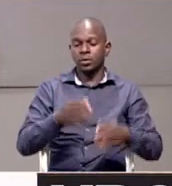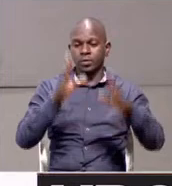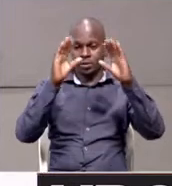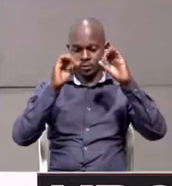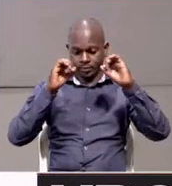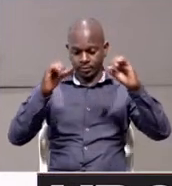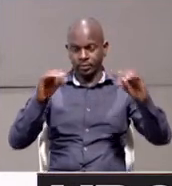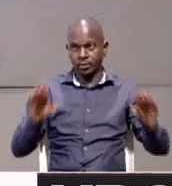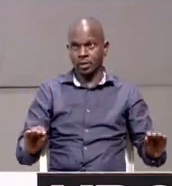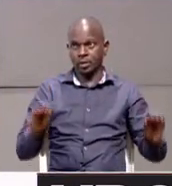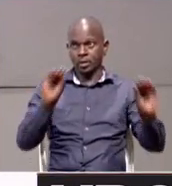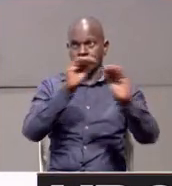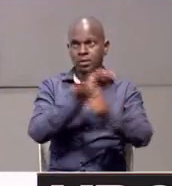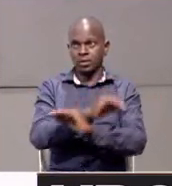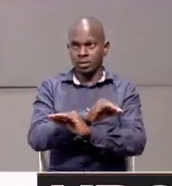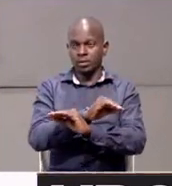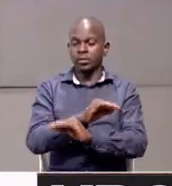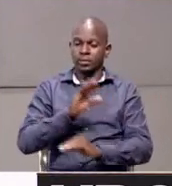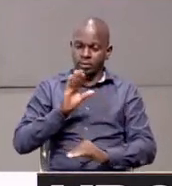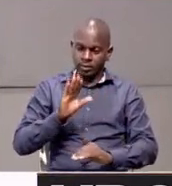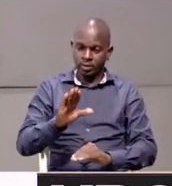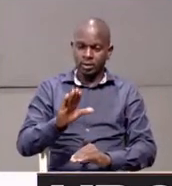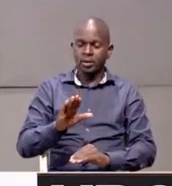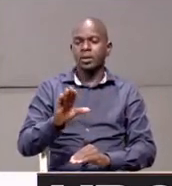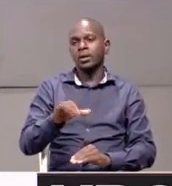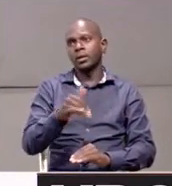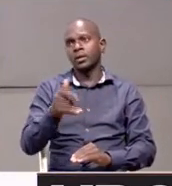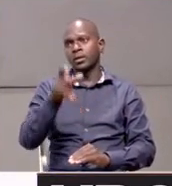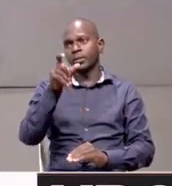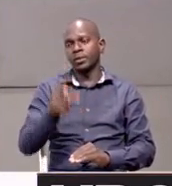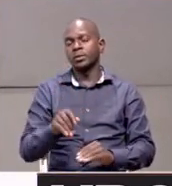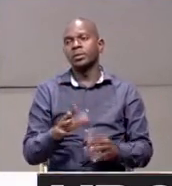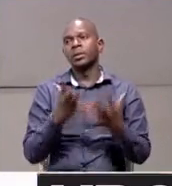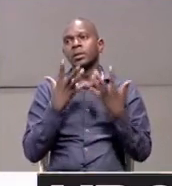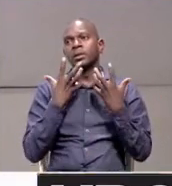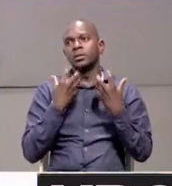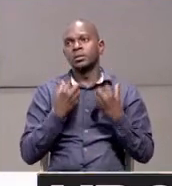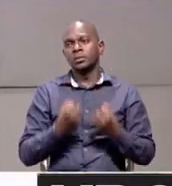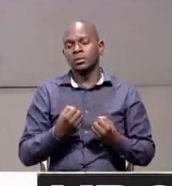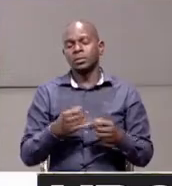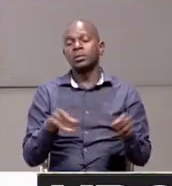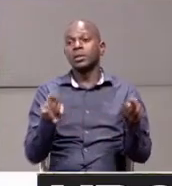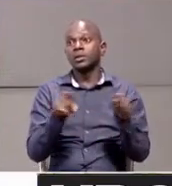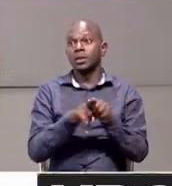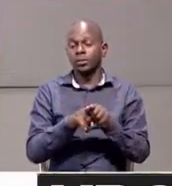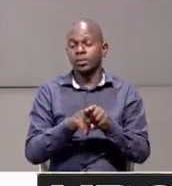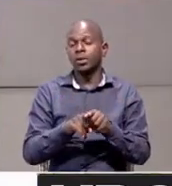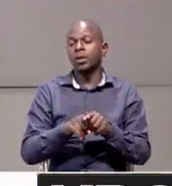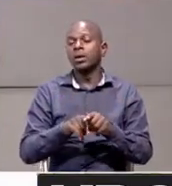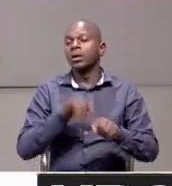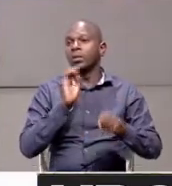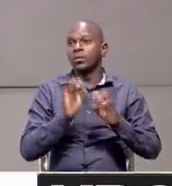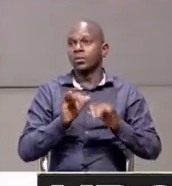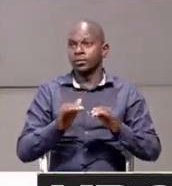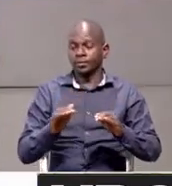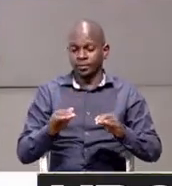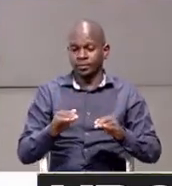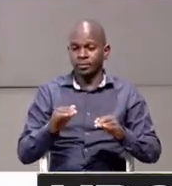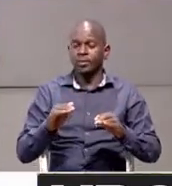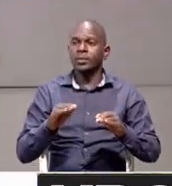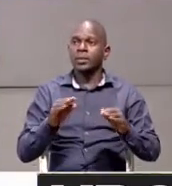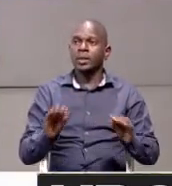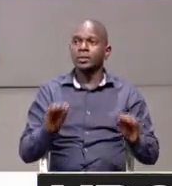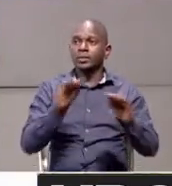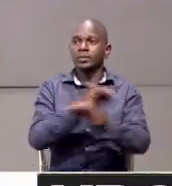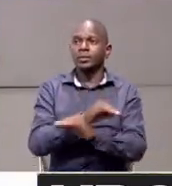president, replacing him with their own. To my disappointment, I actually found out that the same office that was actually given to me had been occupied